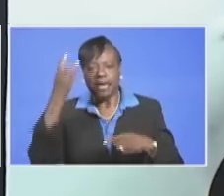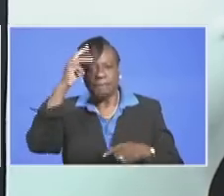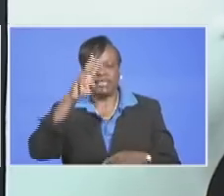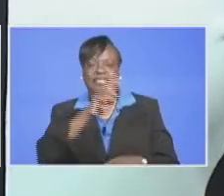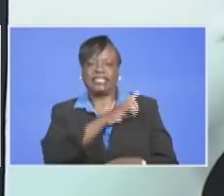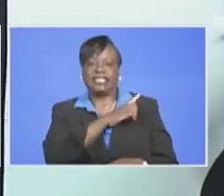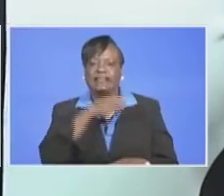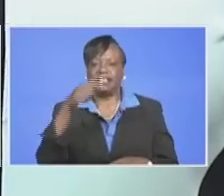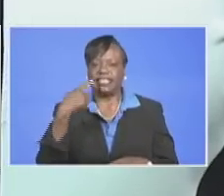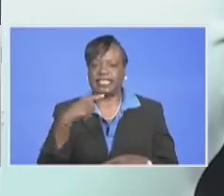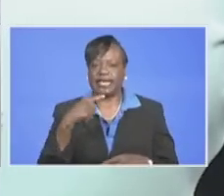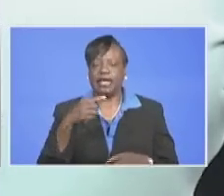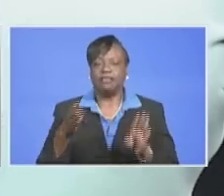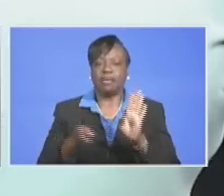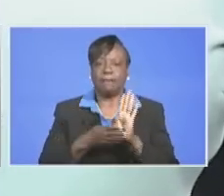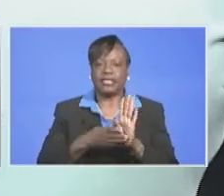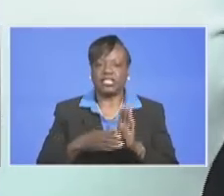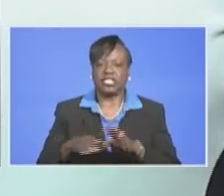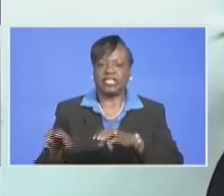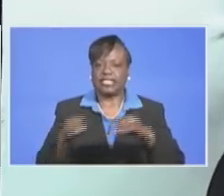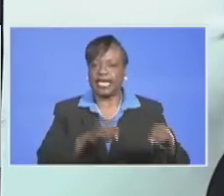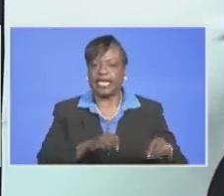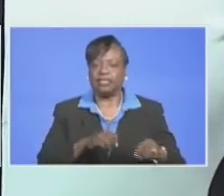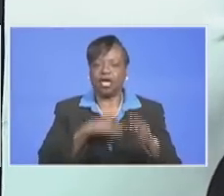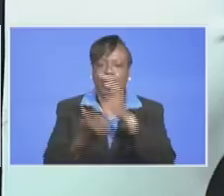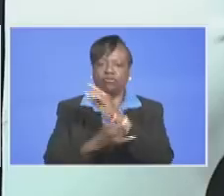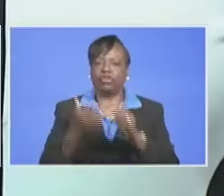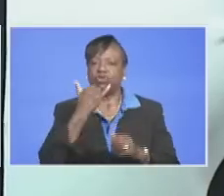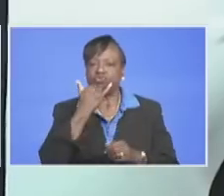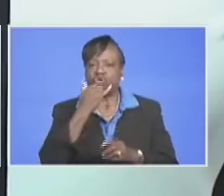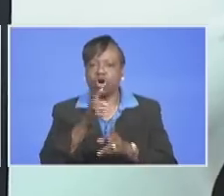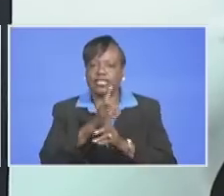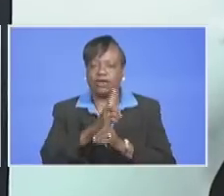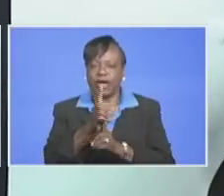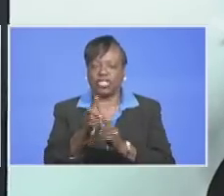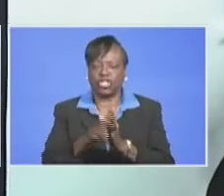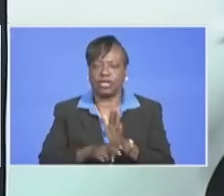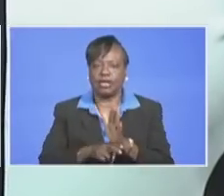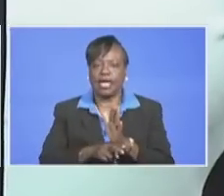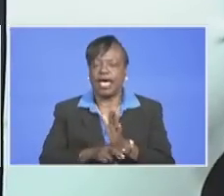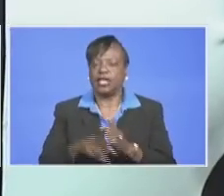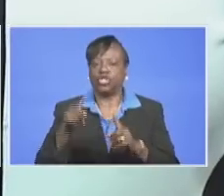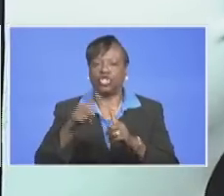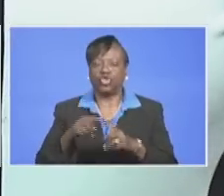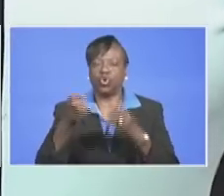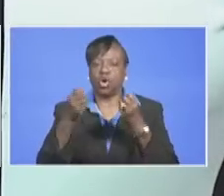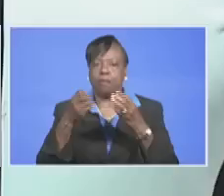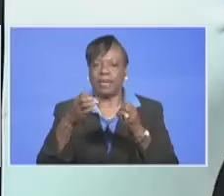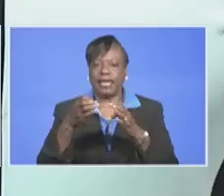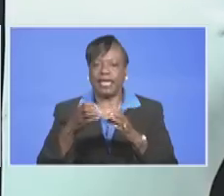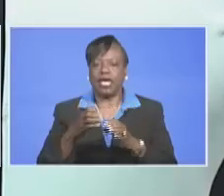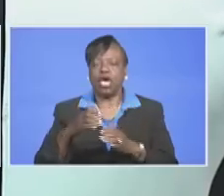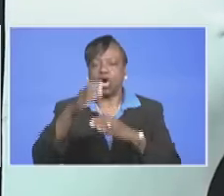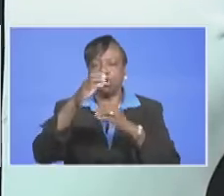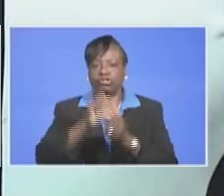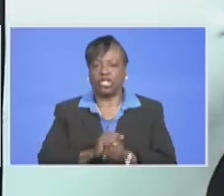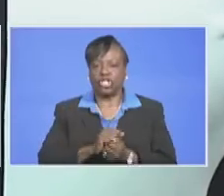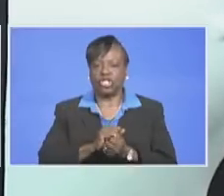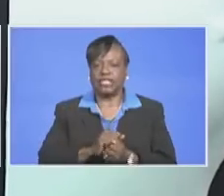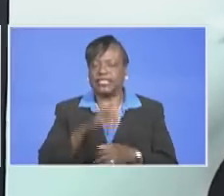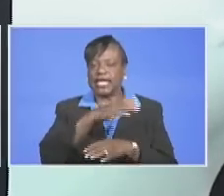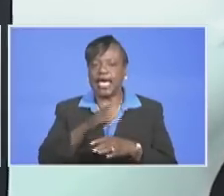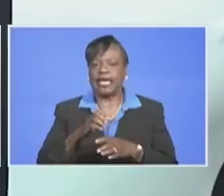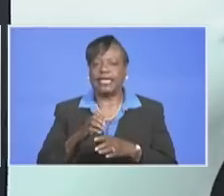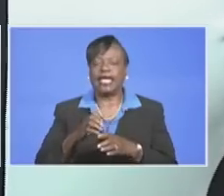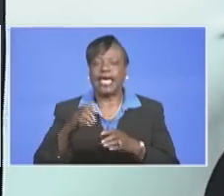says the budget is taking the country in the wrong direction and includes too many contradictions and inconsistencies. Mr. Davis explained that he cannot